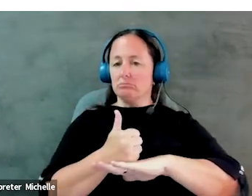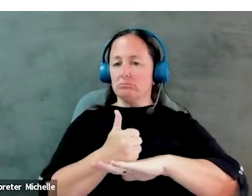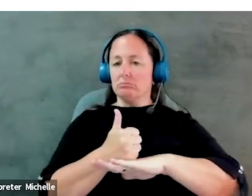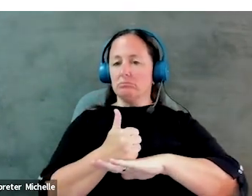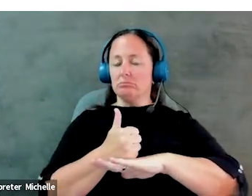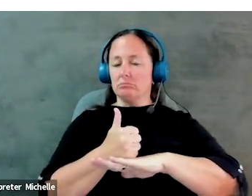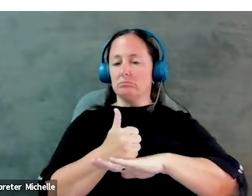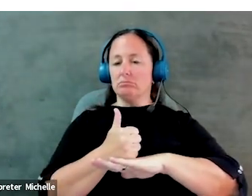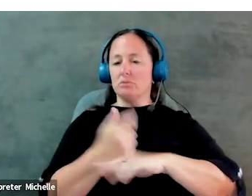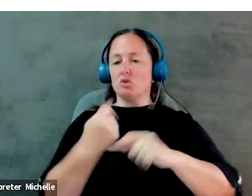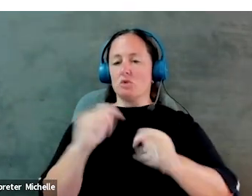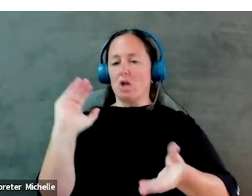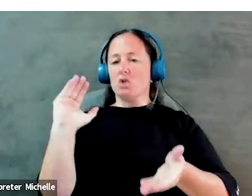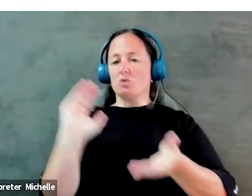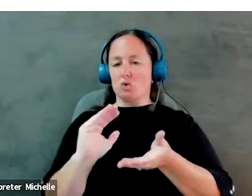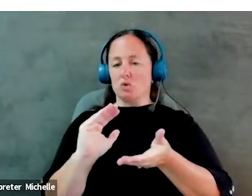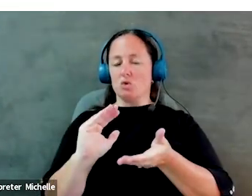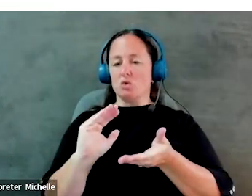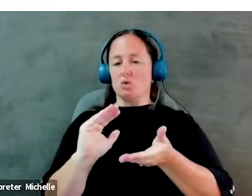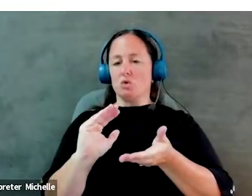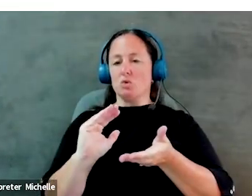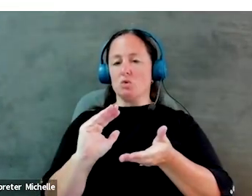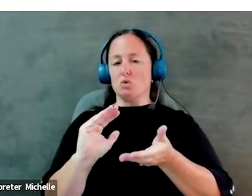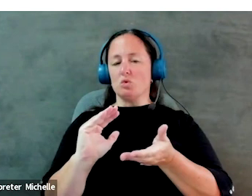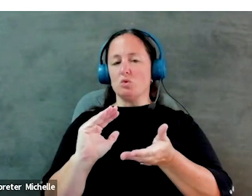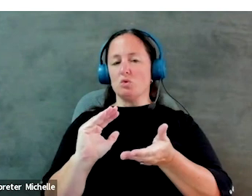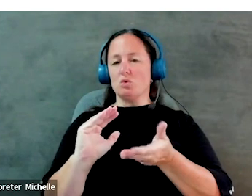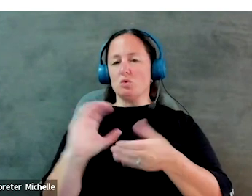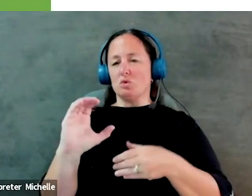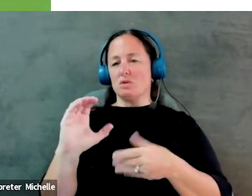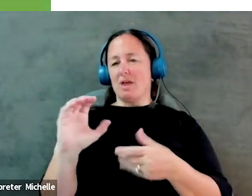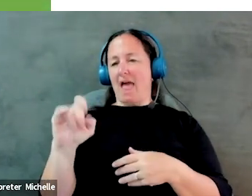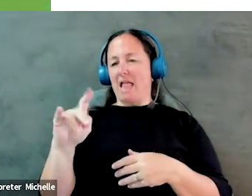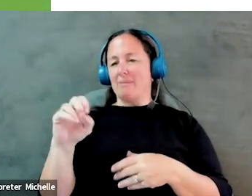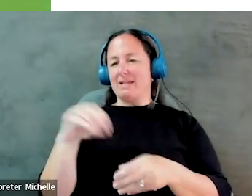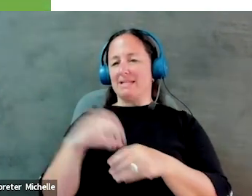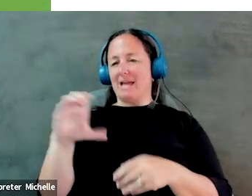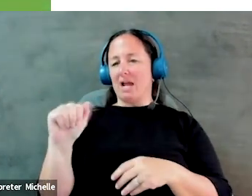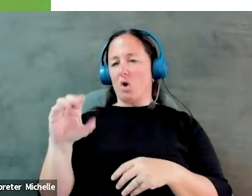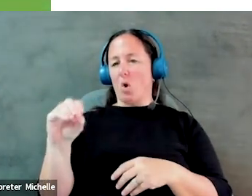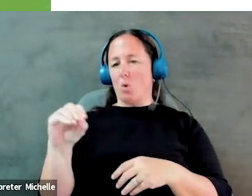implemented to reduce the presence of this element in cocoa.